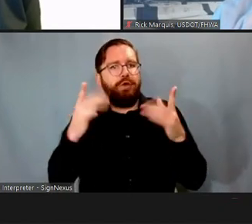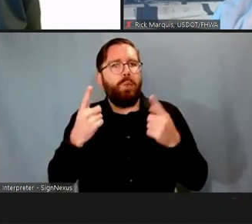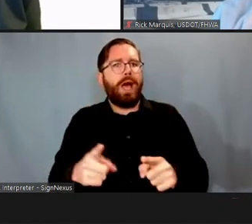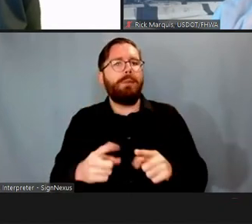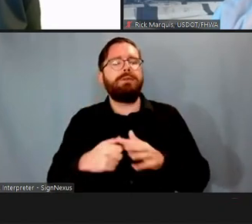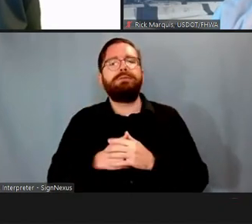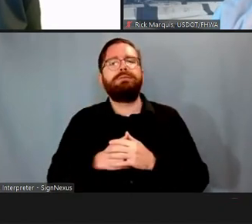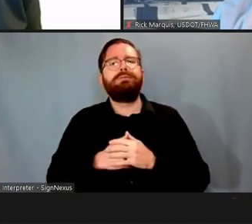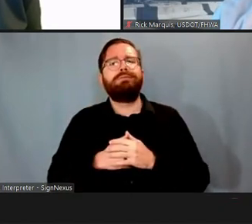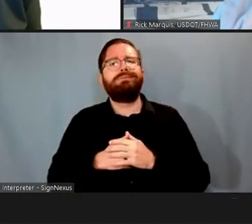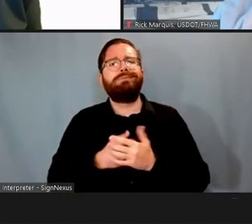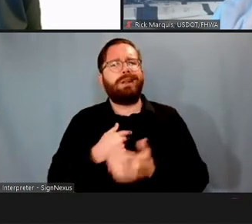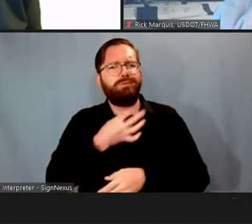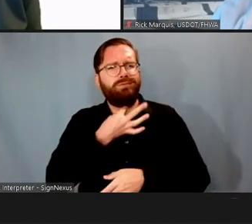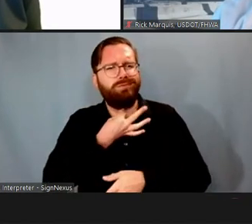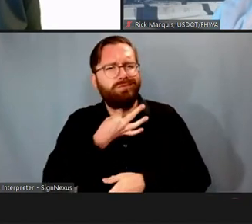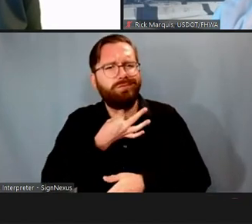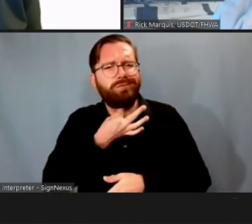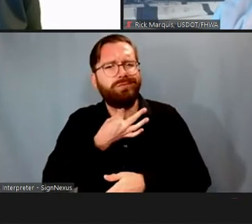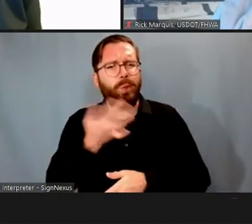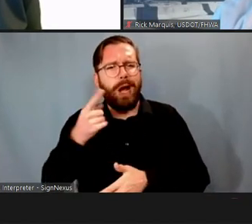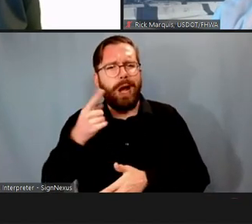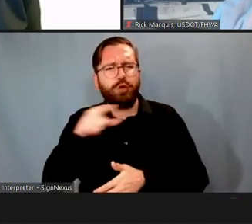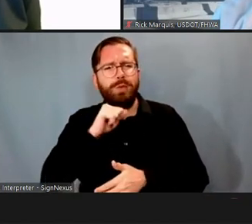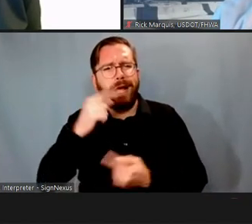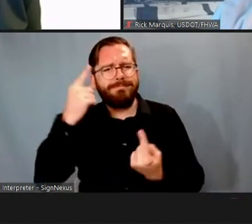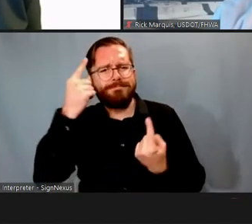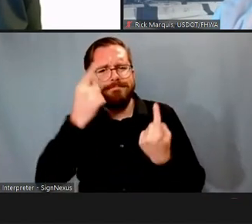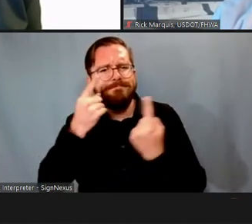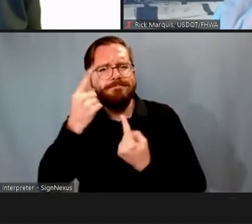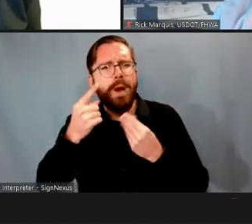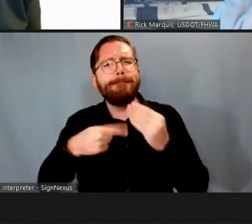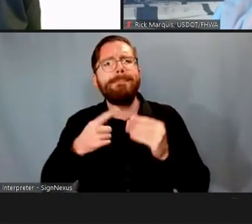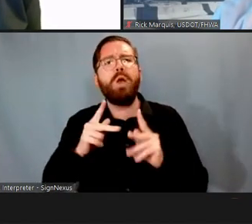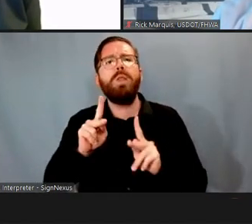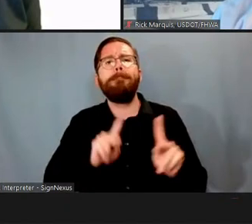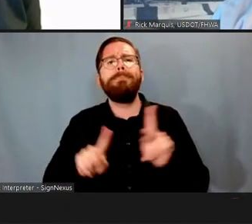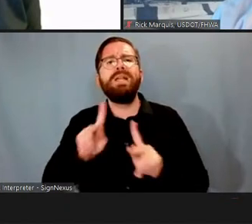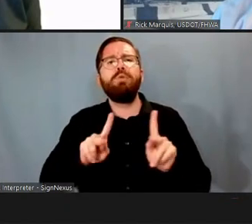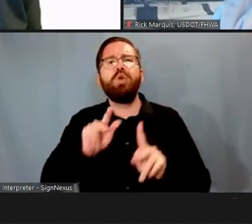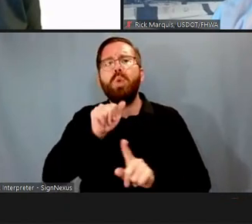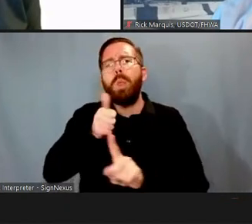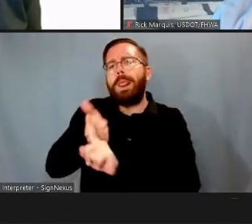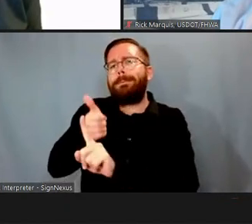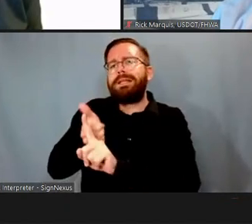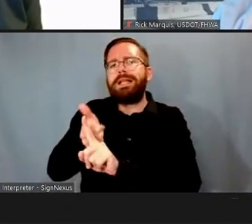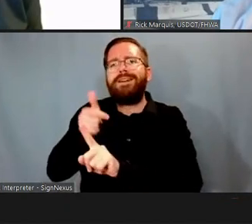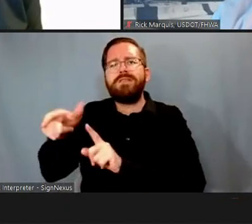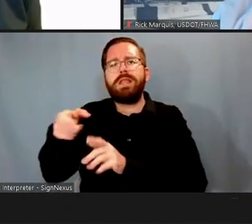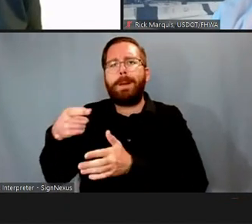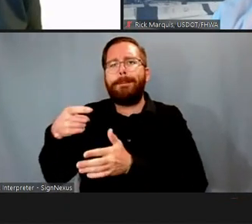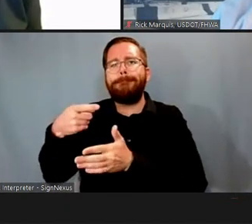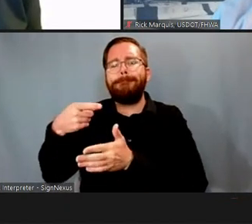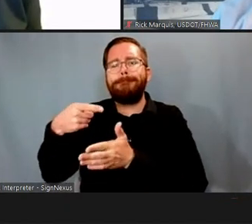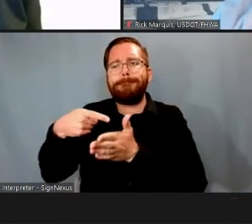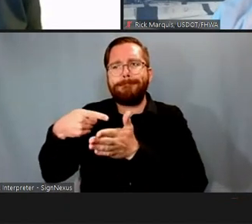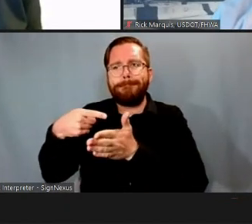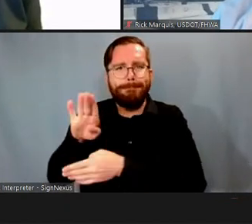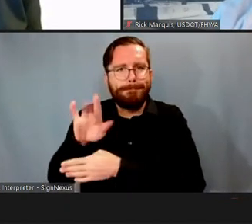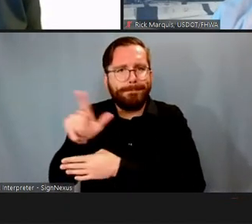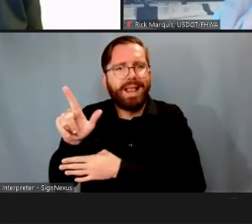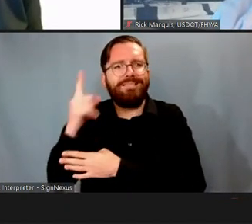consideration hasn't been that all residents who whose billing for their easy passes are in the zone are not